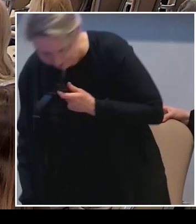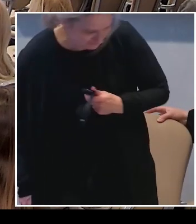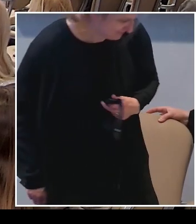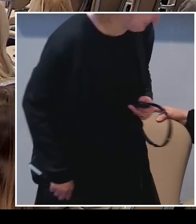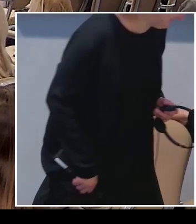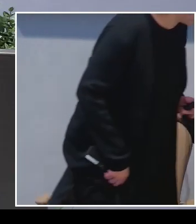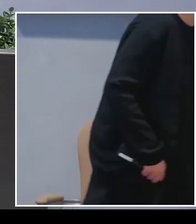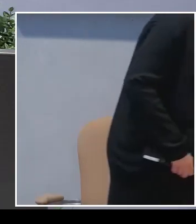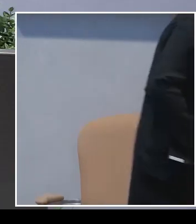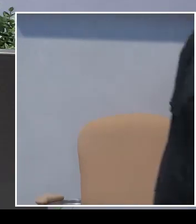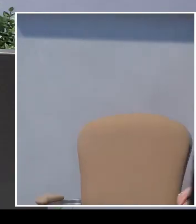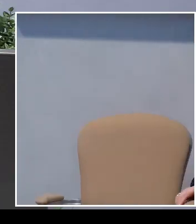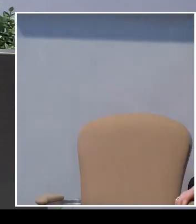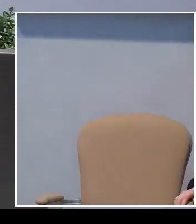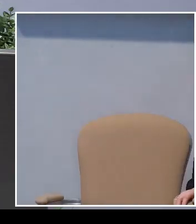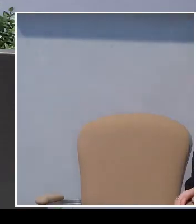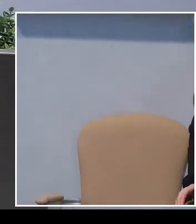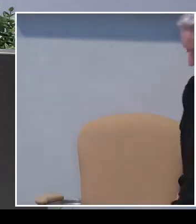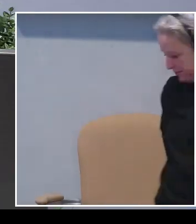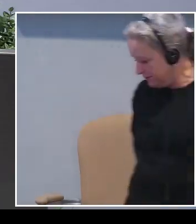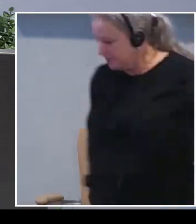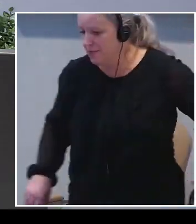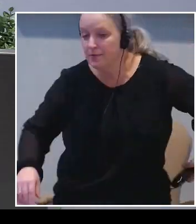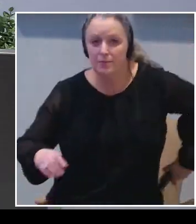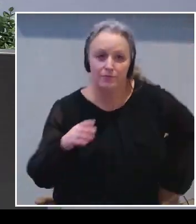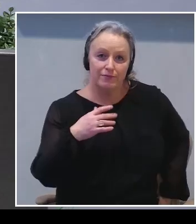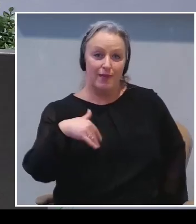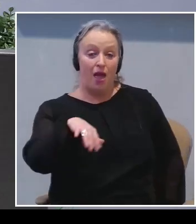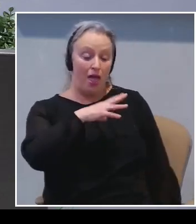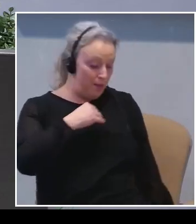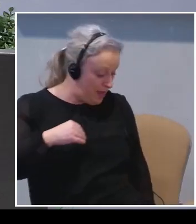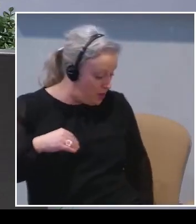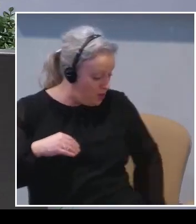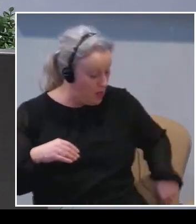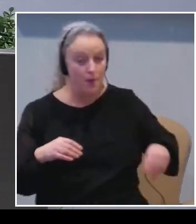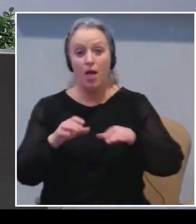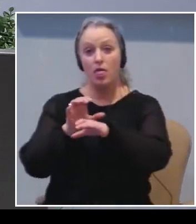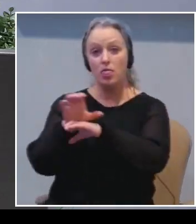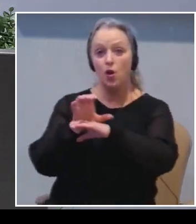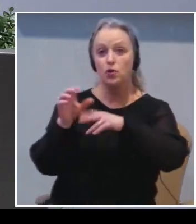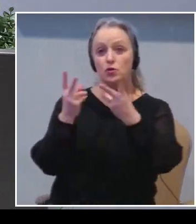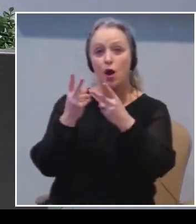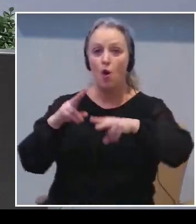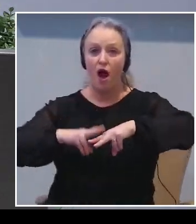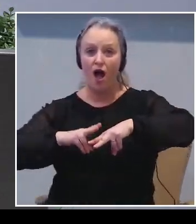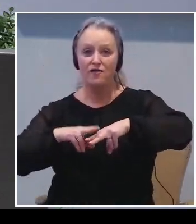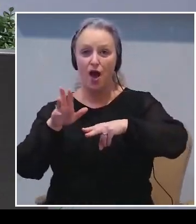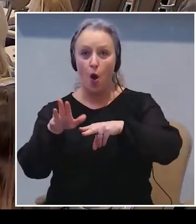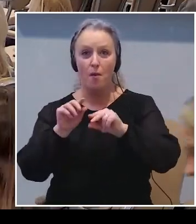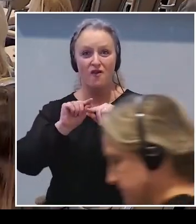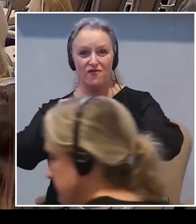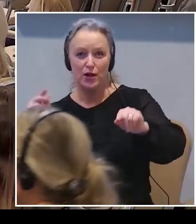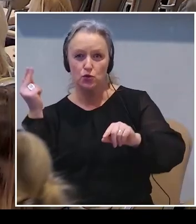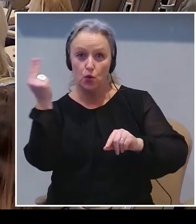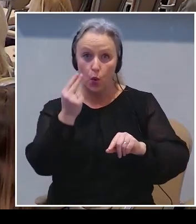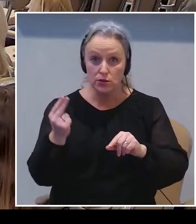instead of justkui putting the kunstliku HIV genes HIV into the patient, viiruse, it puts the kus gene that we HIV want into the viiruse patient. And it's actually quite patsiendi simple.